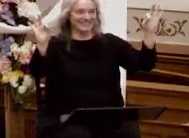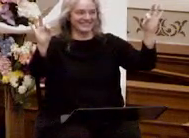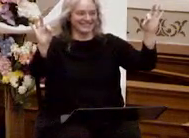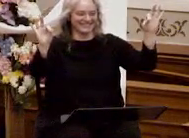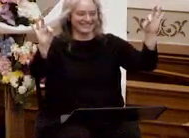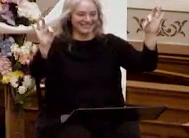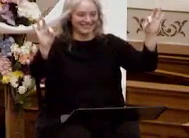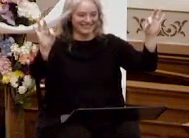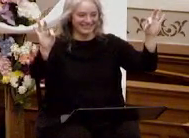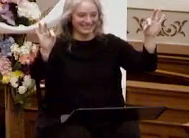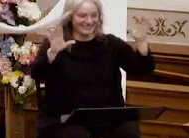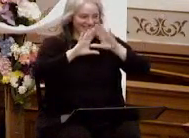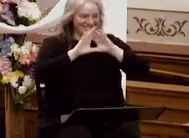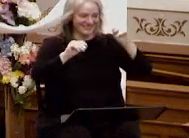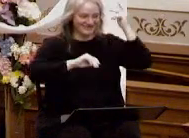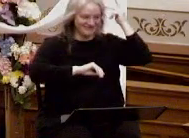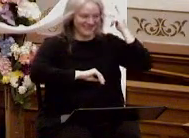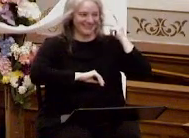So